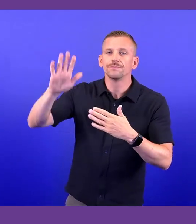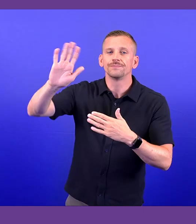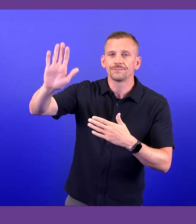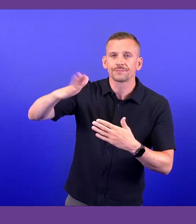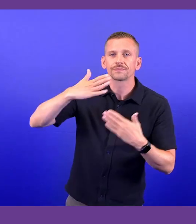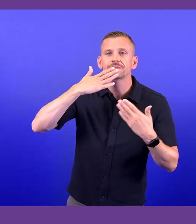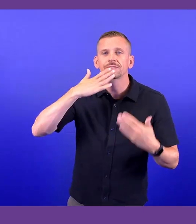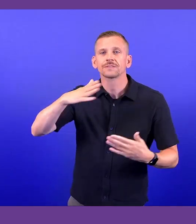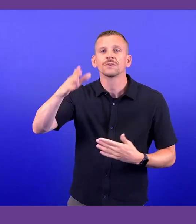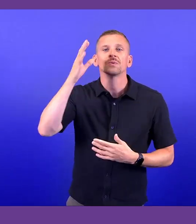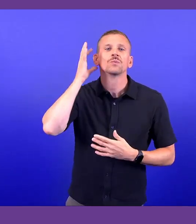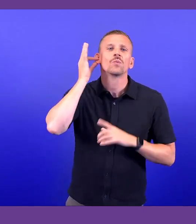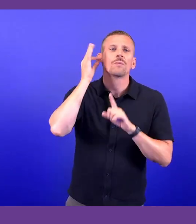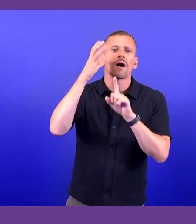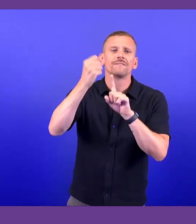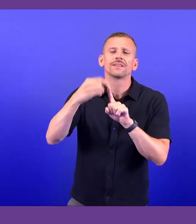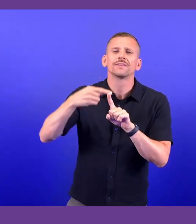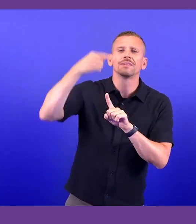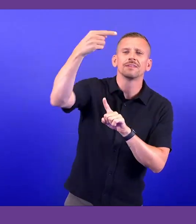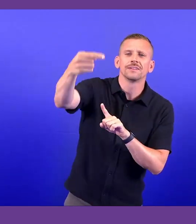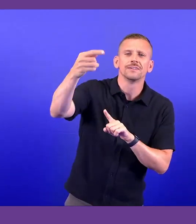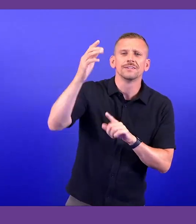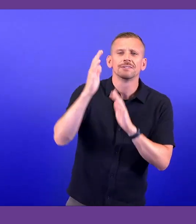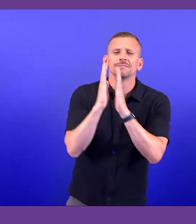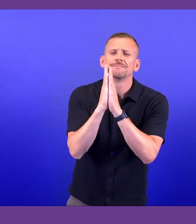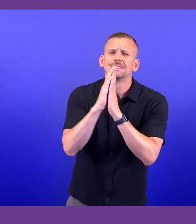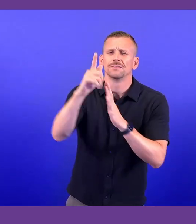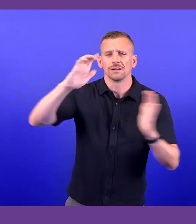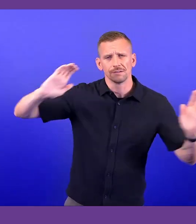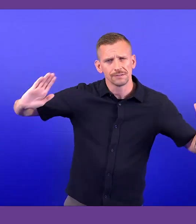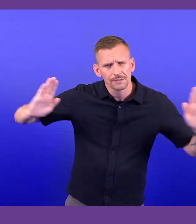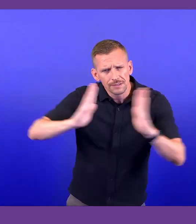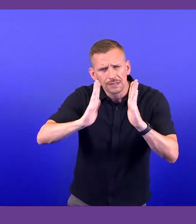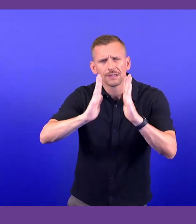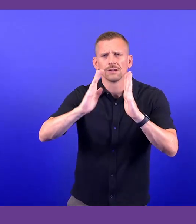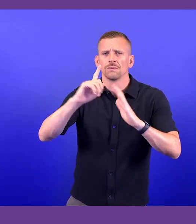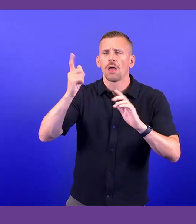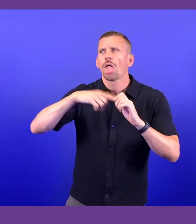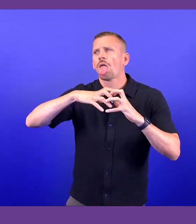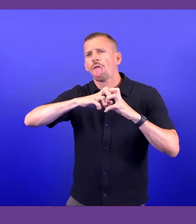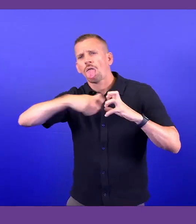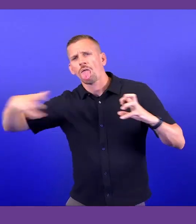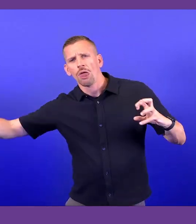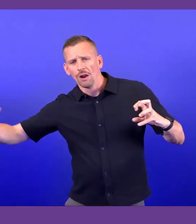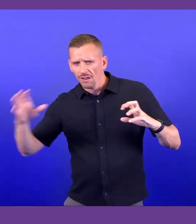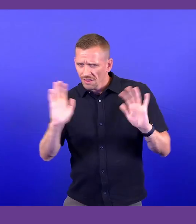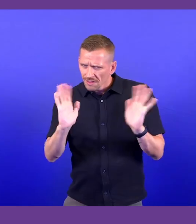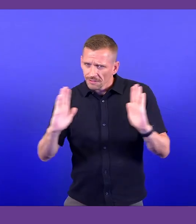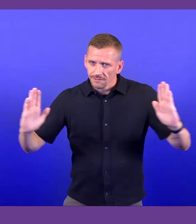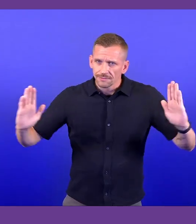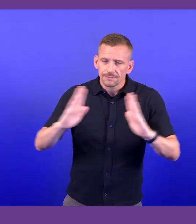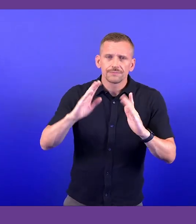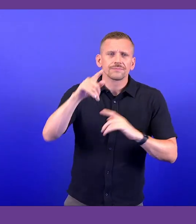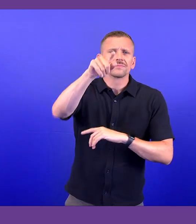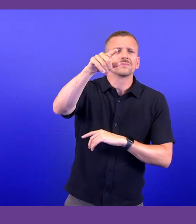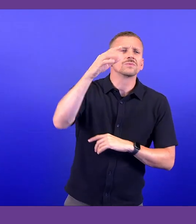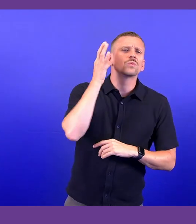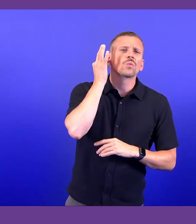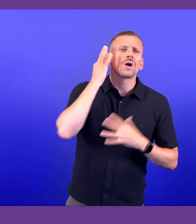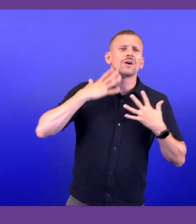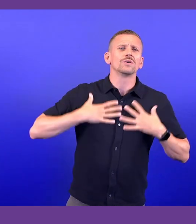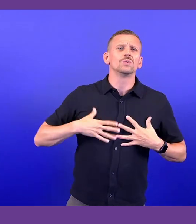would. Just right here. Lady in the white top.